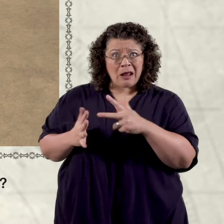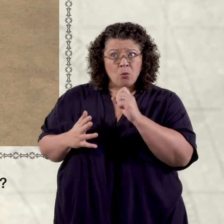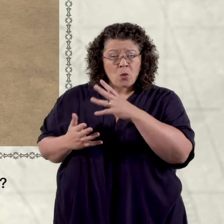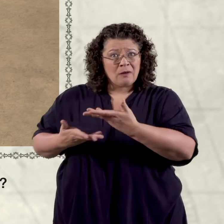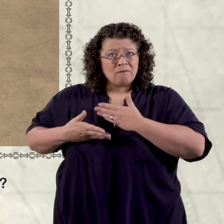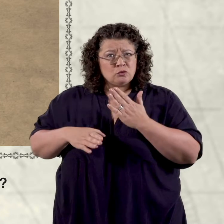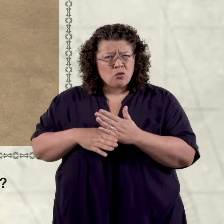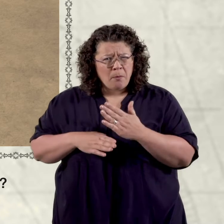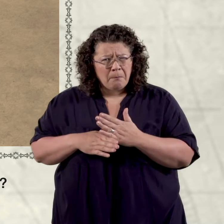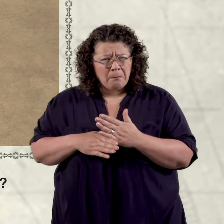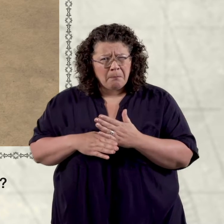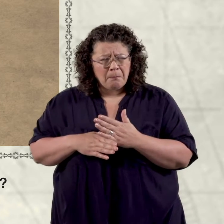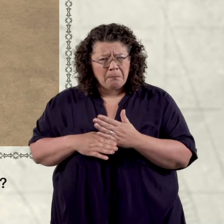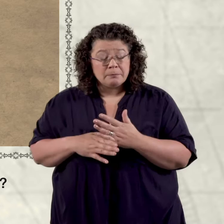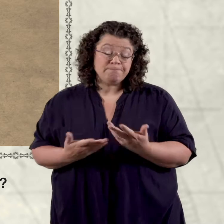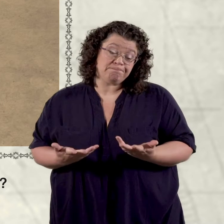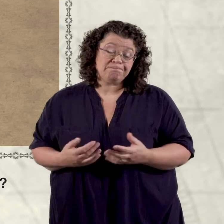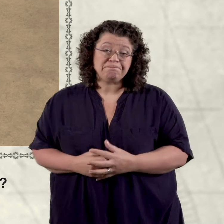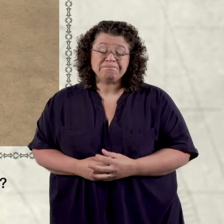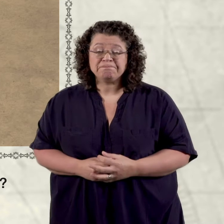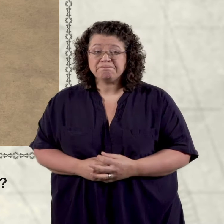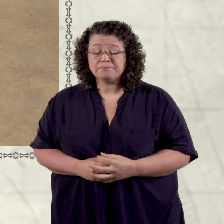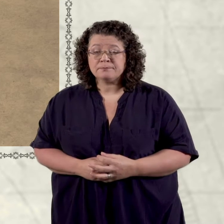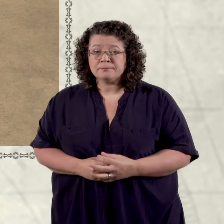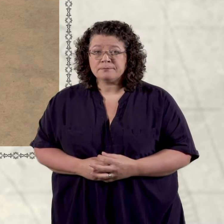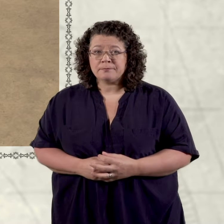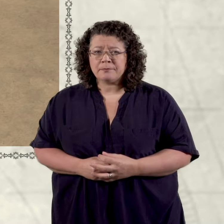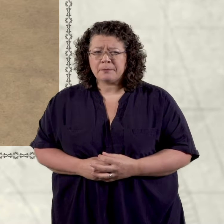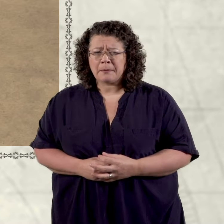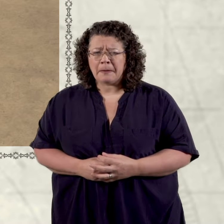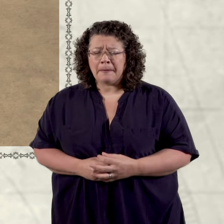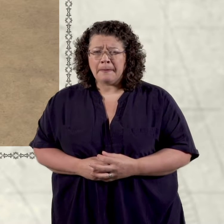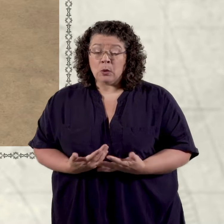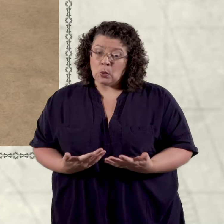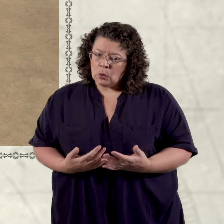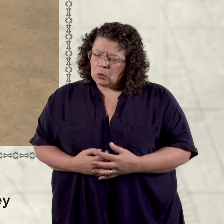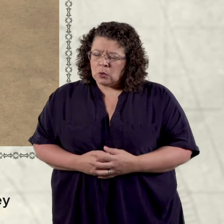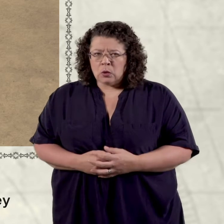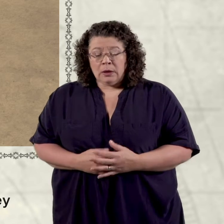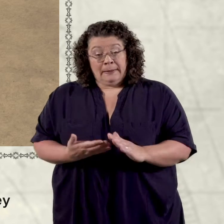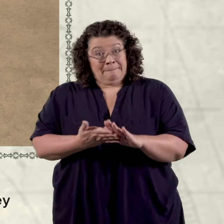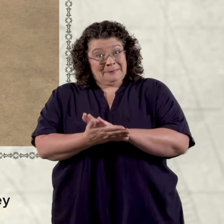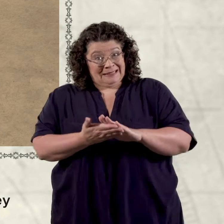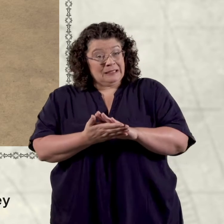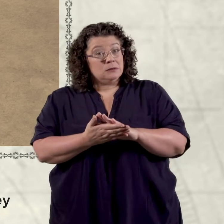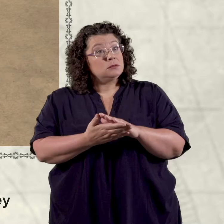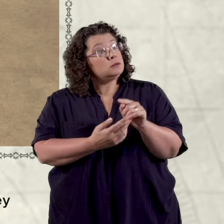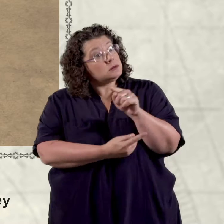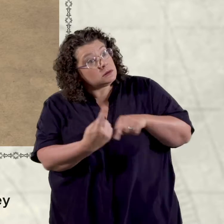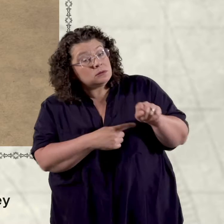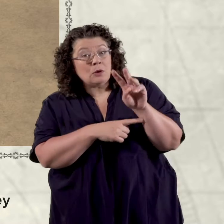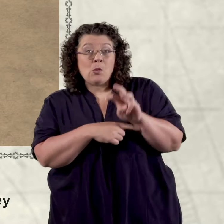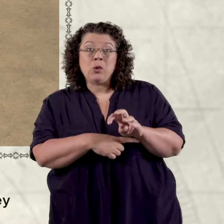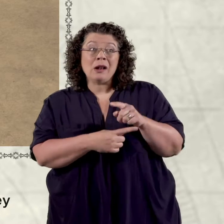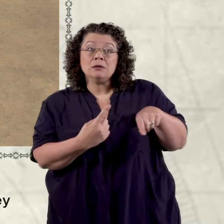Henry VIII? Yes, it seems. Well, this meant that